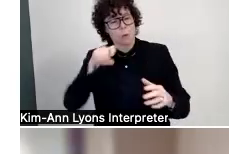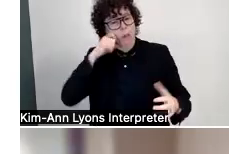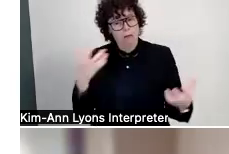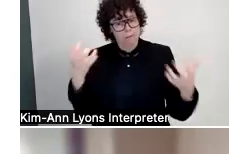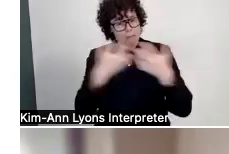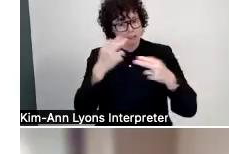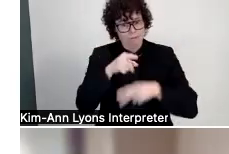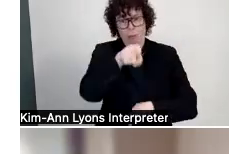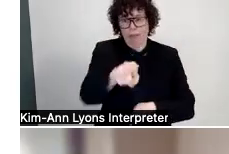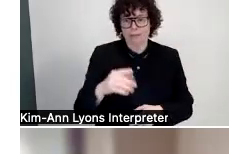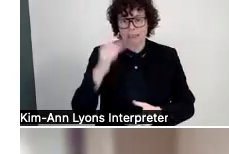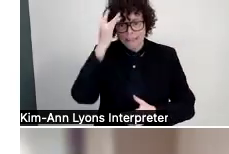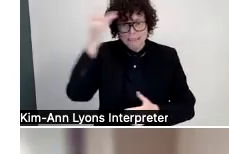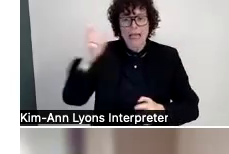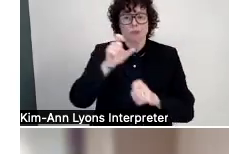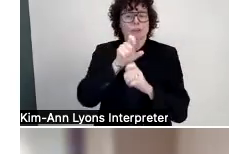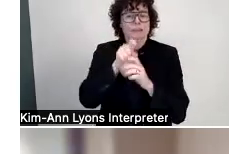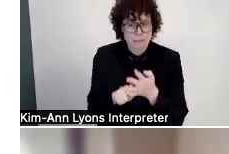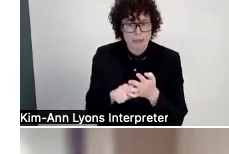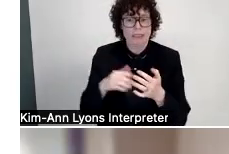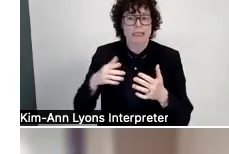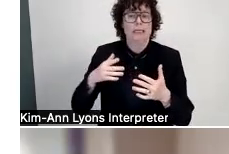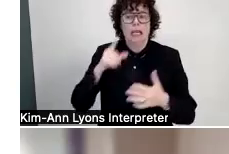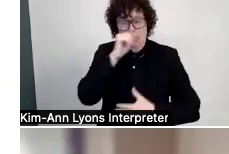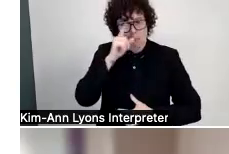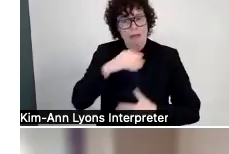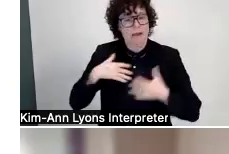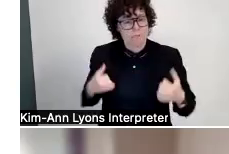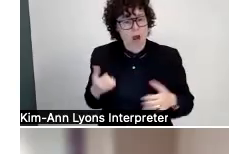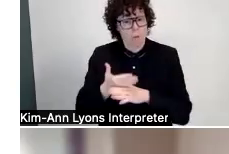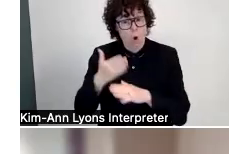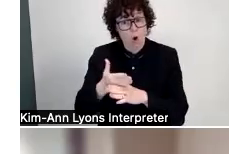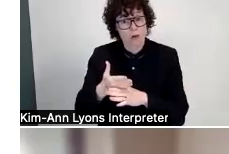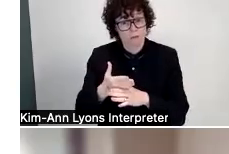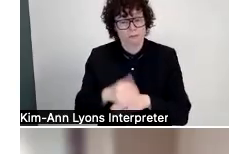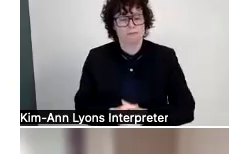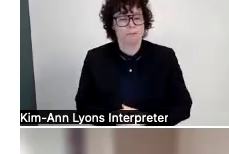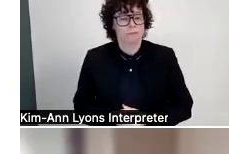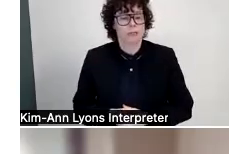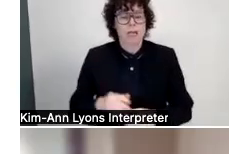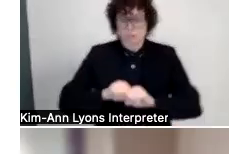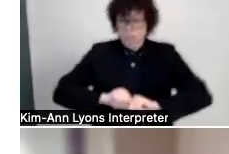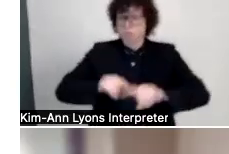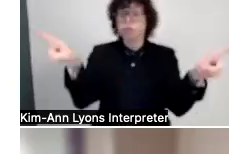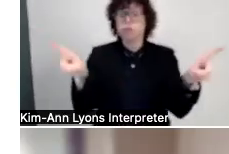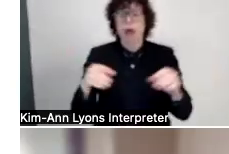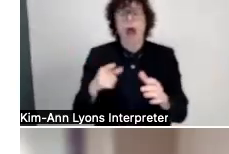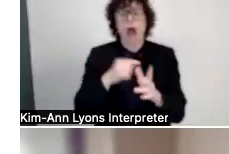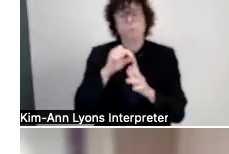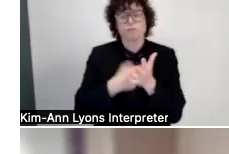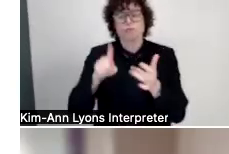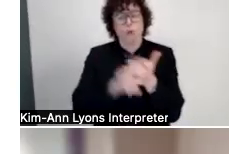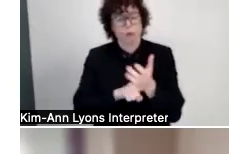make the Intellectual Disability Health Capability Framework. The framework was released in April 2024 and has a